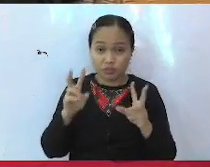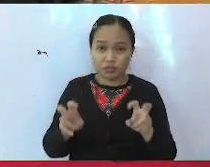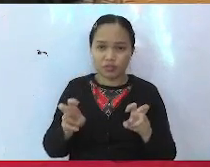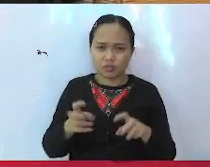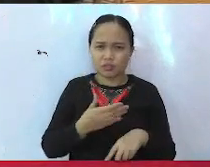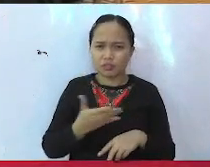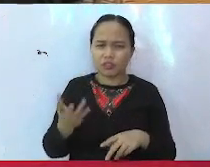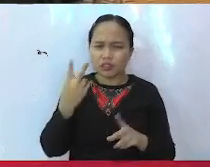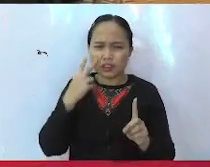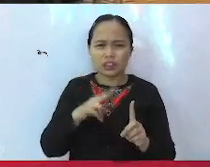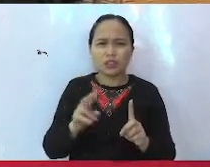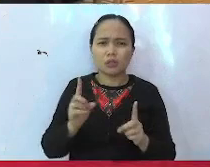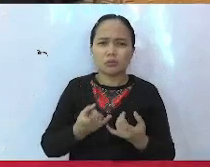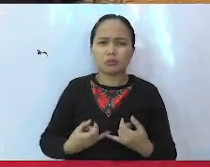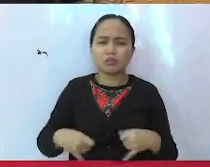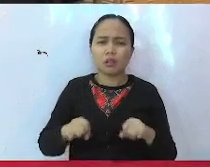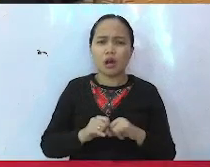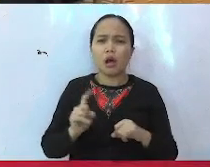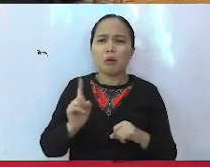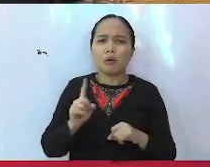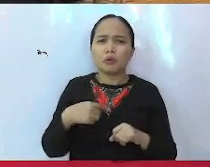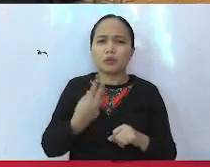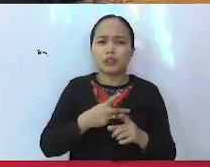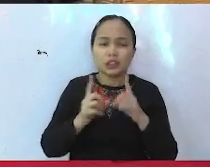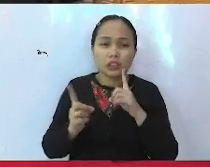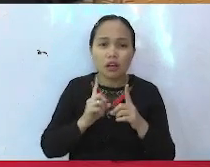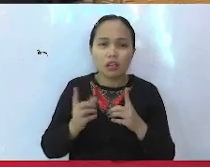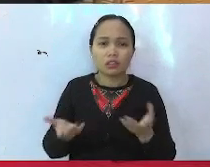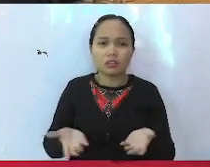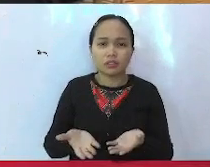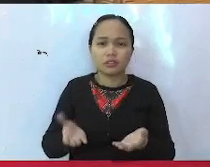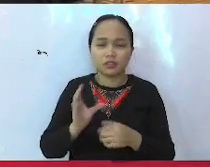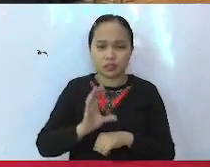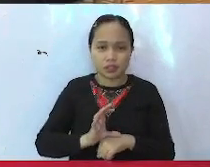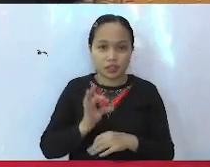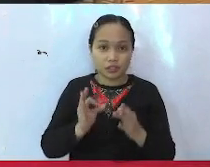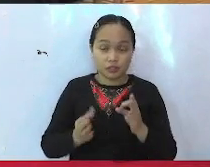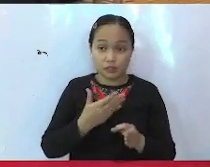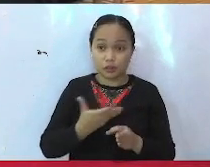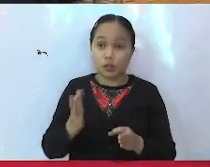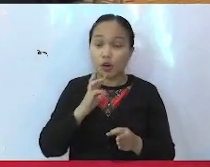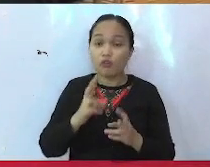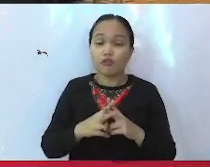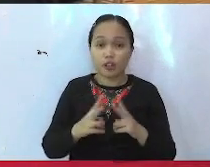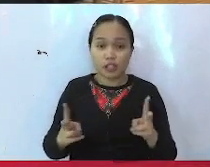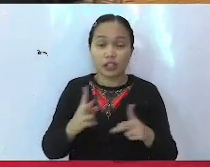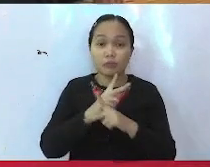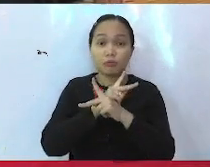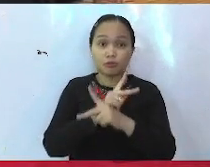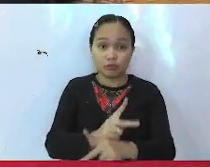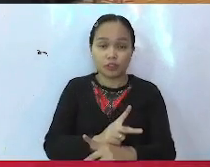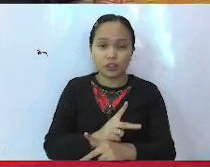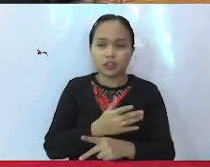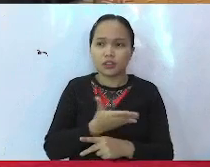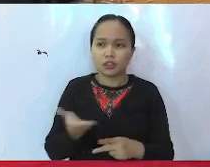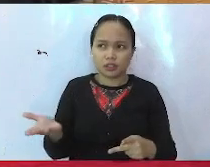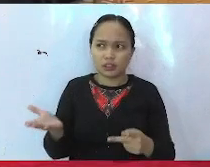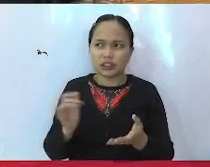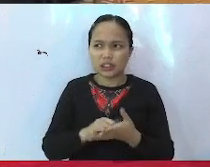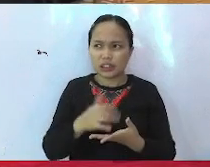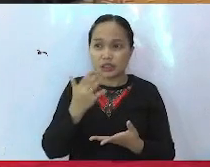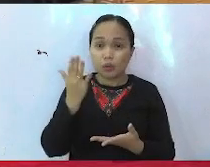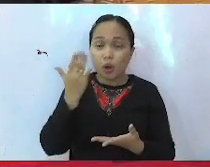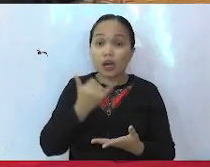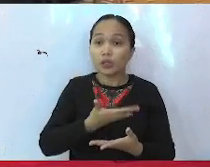the importance of what we are talking about yes. here in this church. You are protected, young people. Yes. In focus, you are protected. That's why you don't